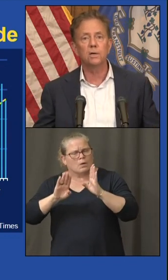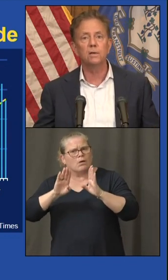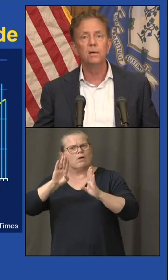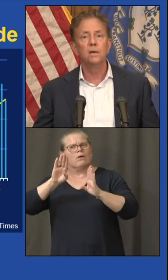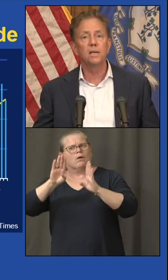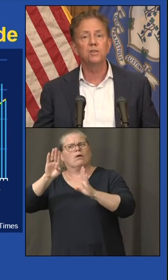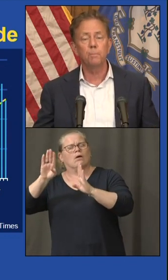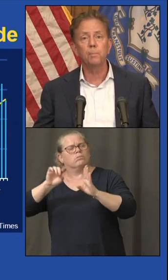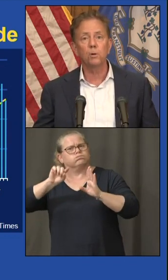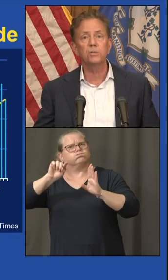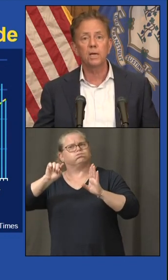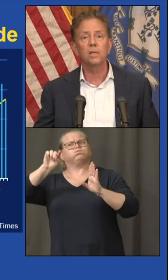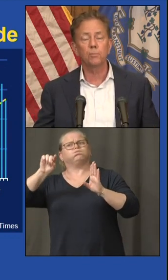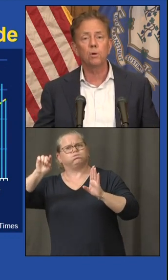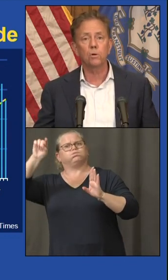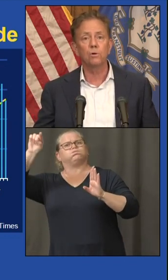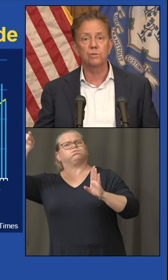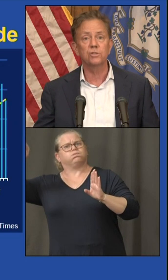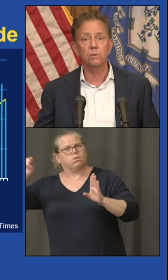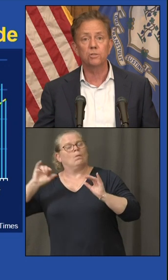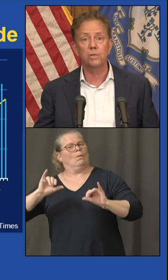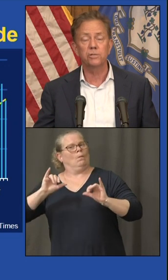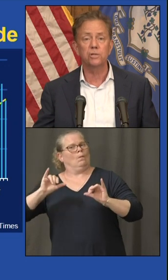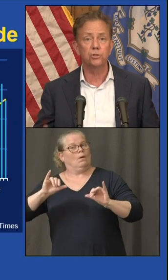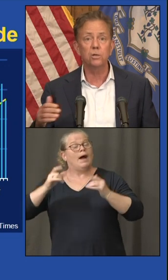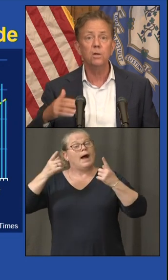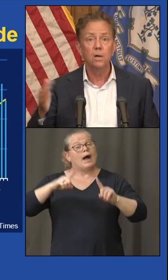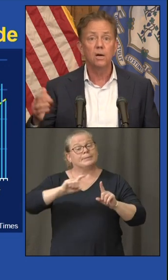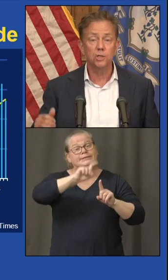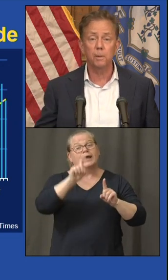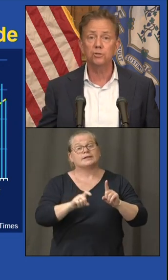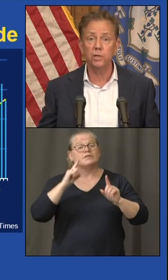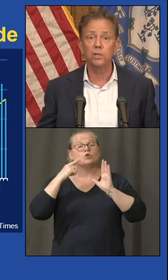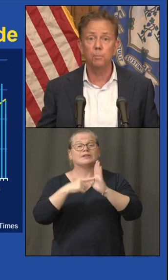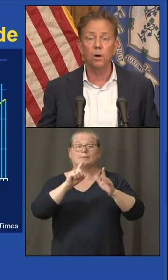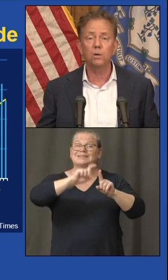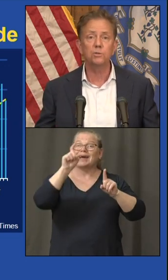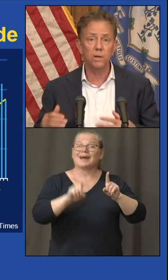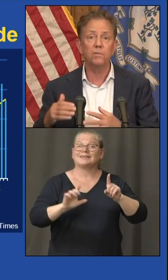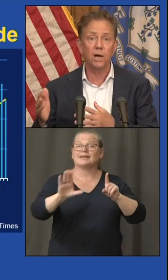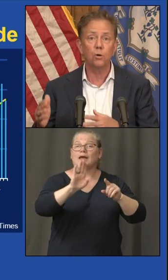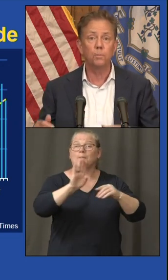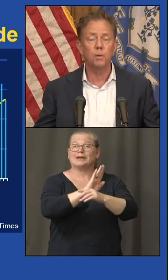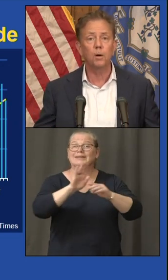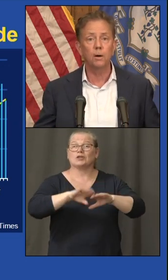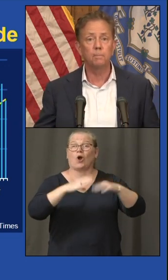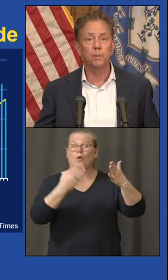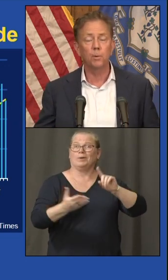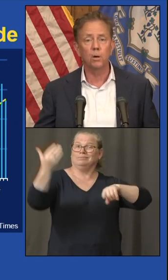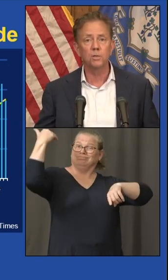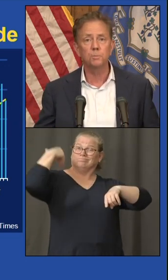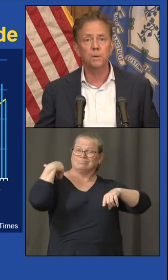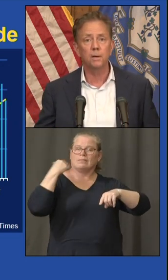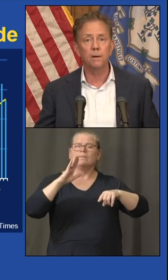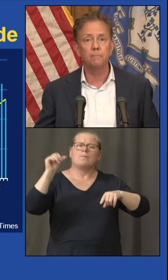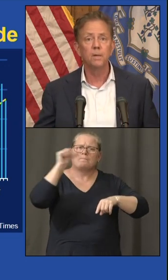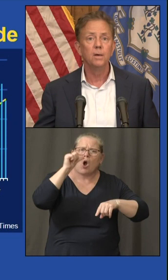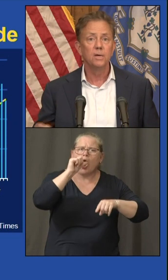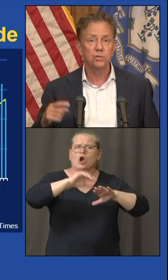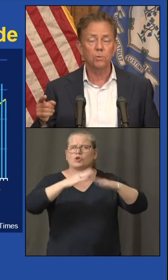bars. They said people aren't taking the protocols as seriously as they should, especially in the bars. We have not opened up our bars.